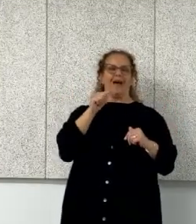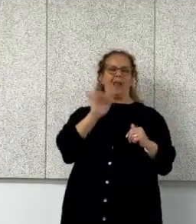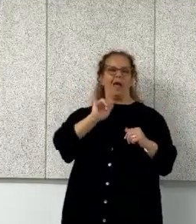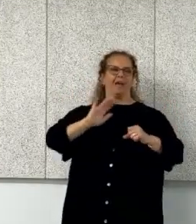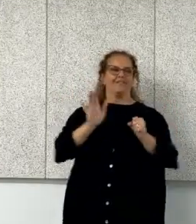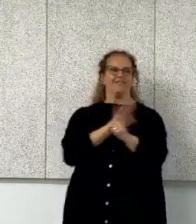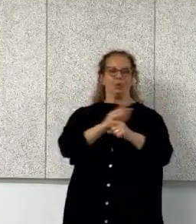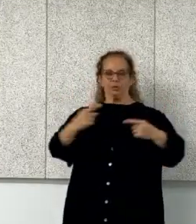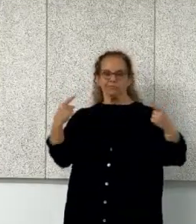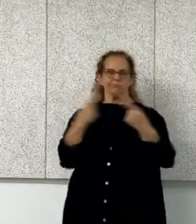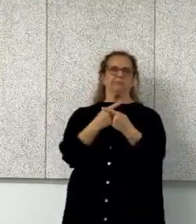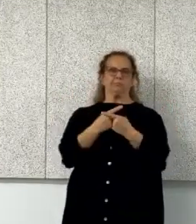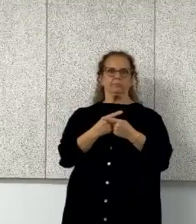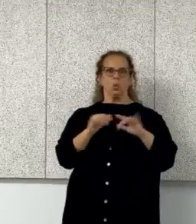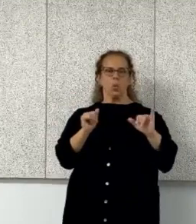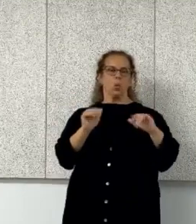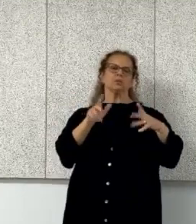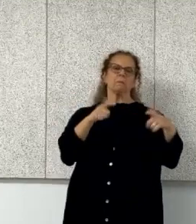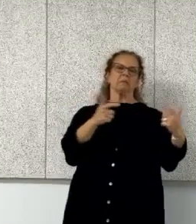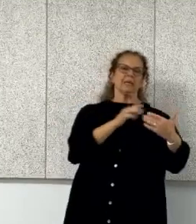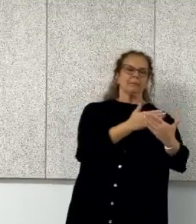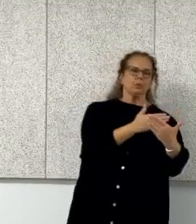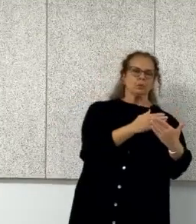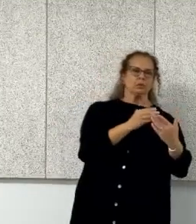blockbuster shows and other.